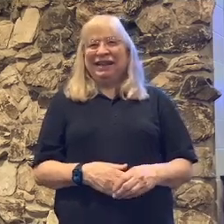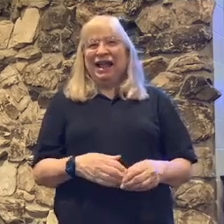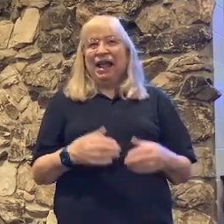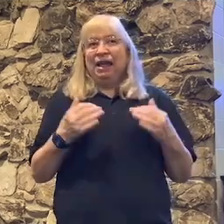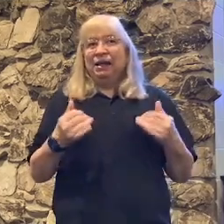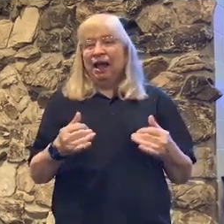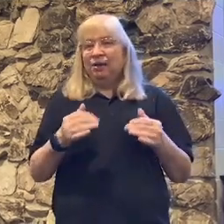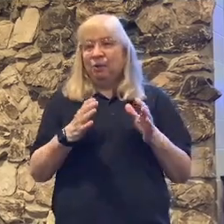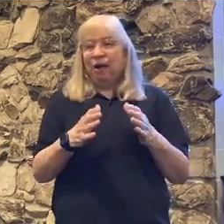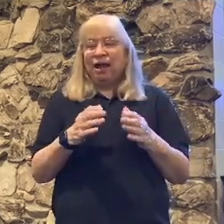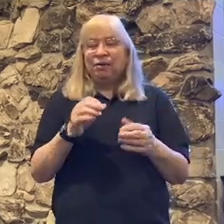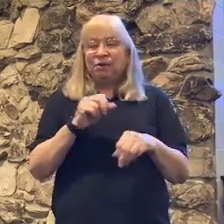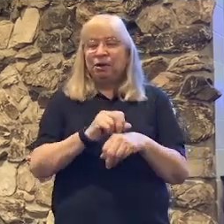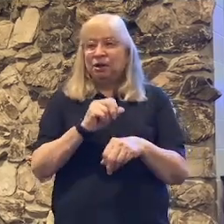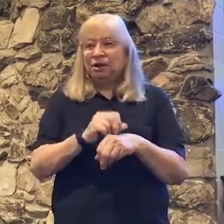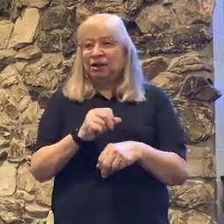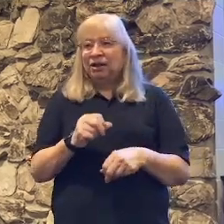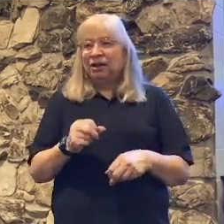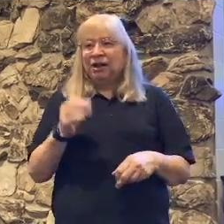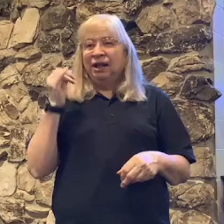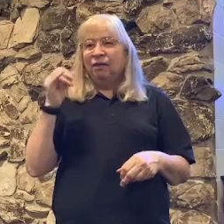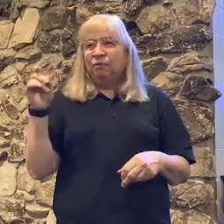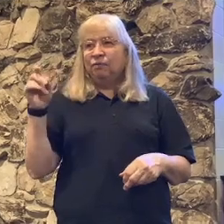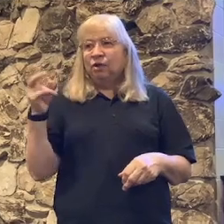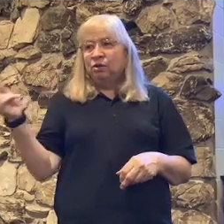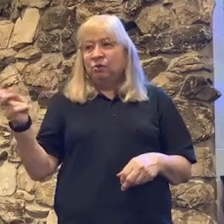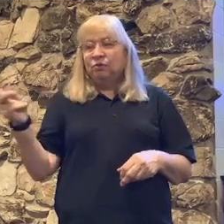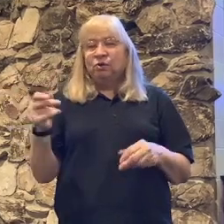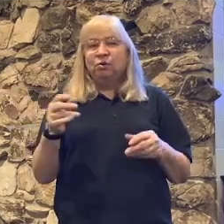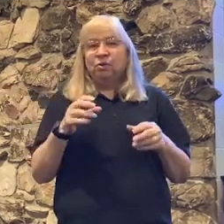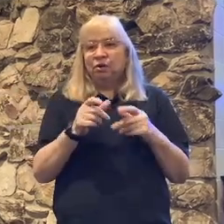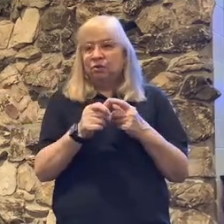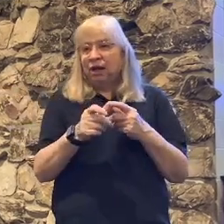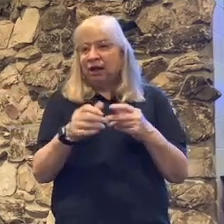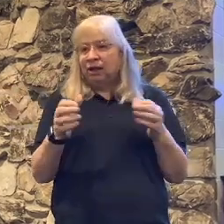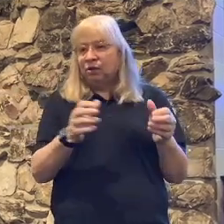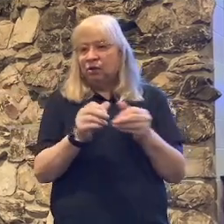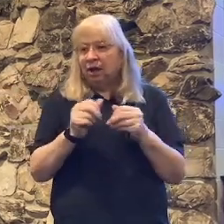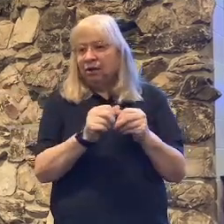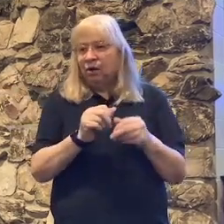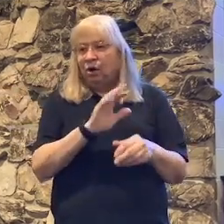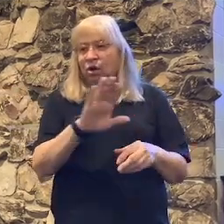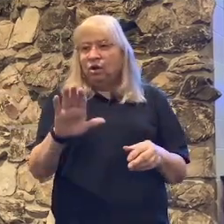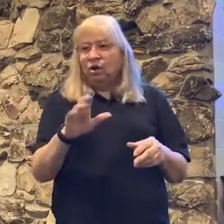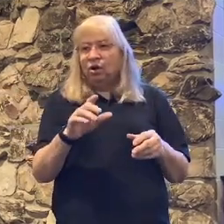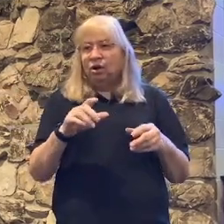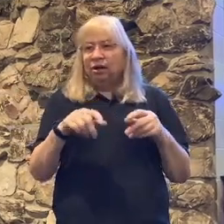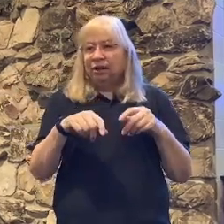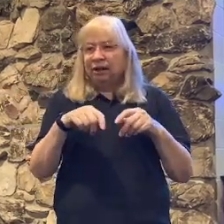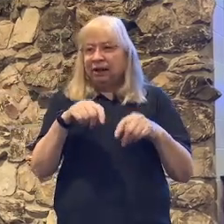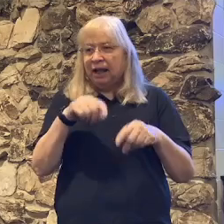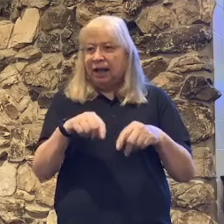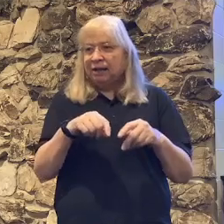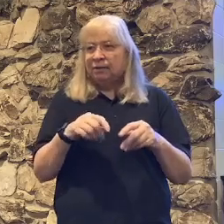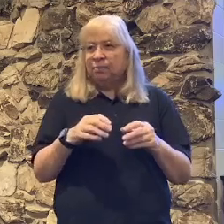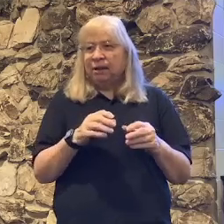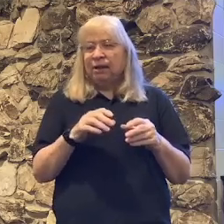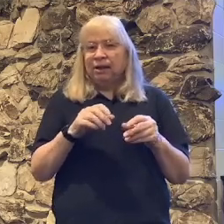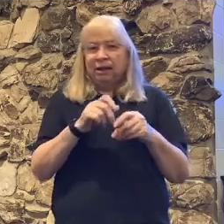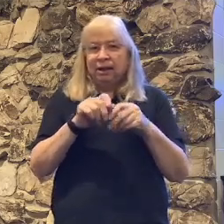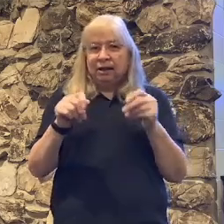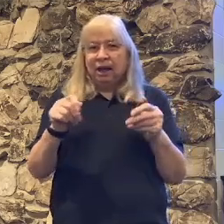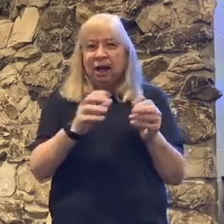this would work, if you and Melanie were running this race together, your legs here would be tied together and you'd have to walk together.